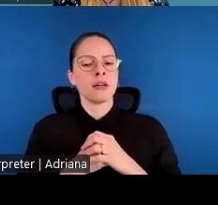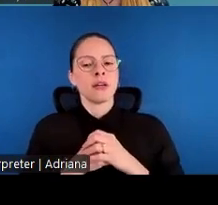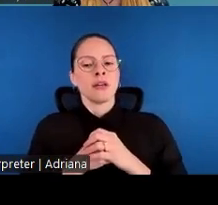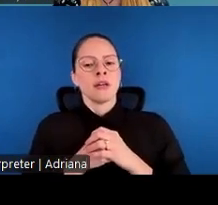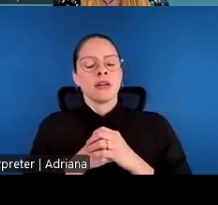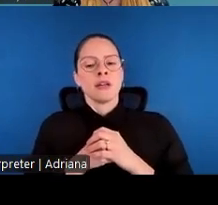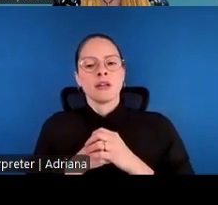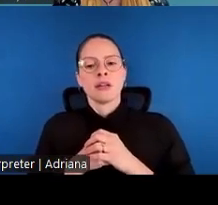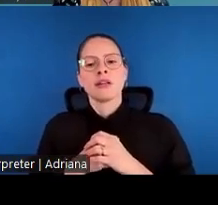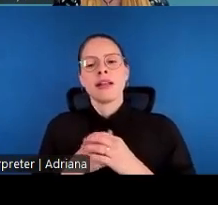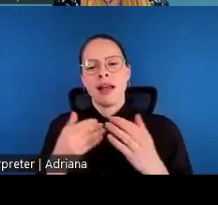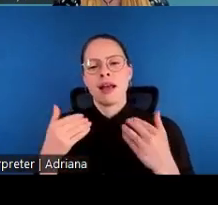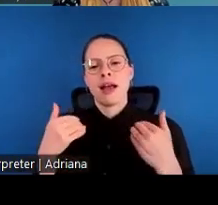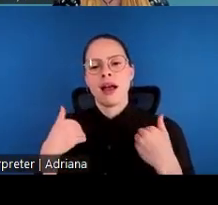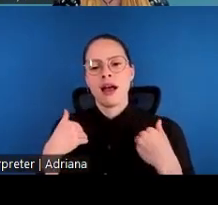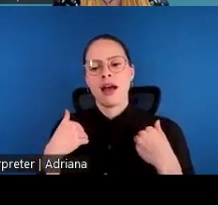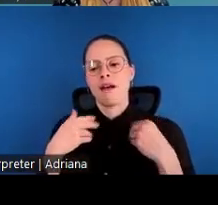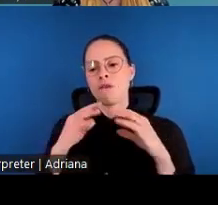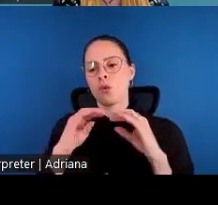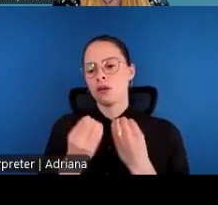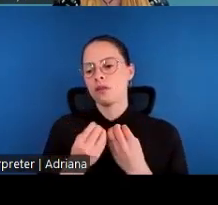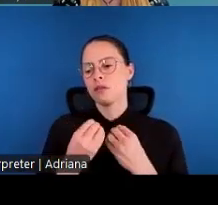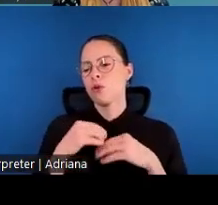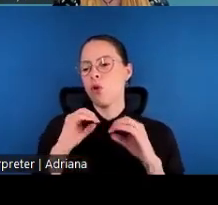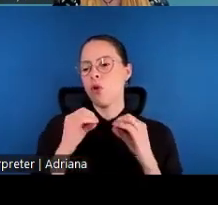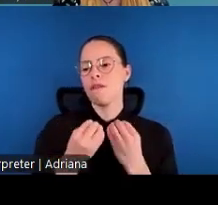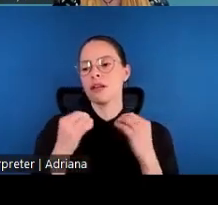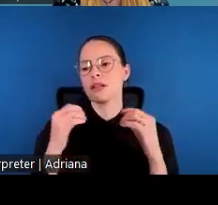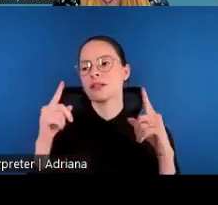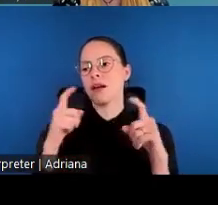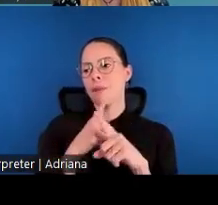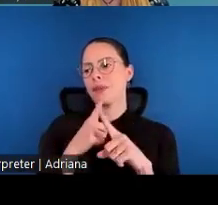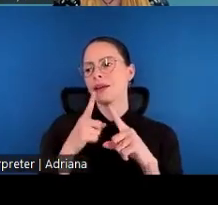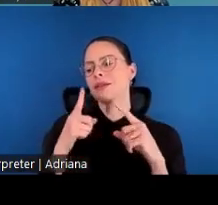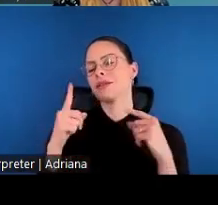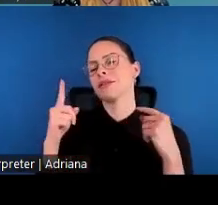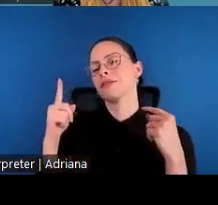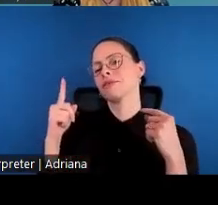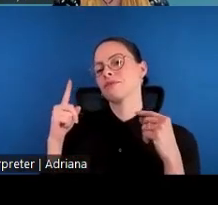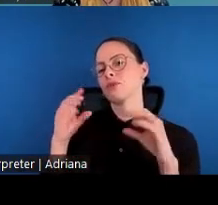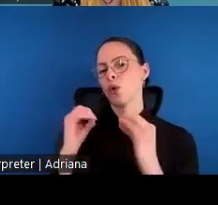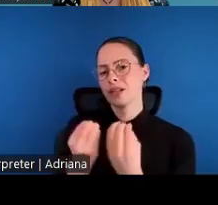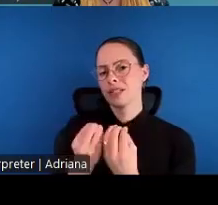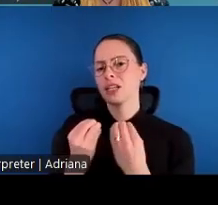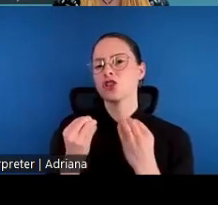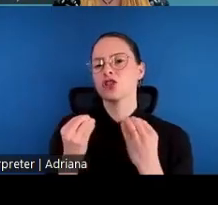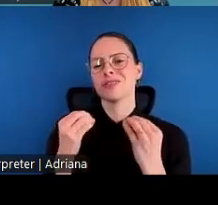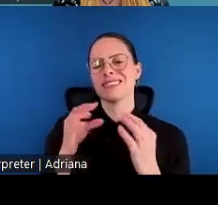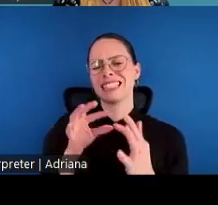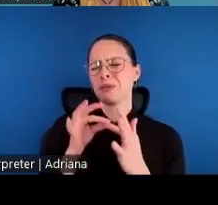a organization, the Office of Complex Investigations in the National Guard, that's specially trained to do administrative